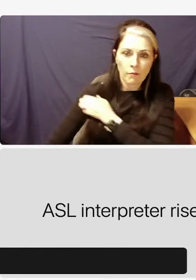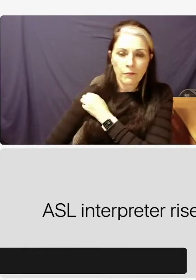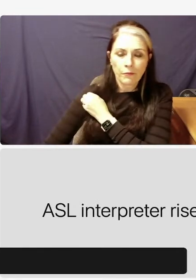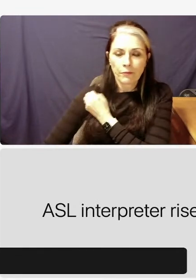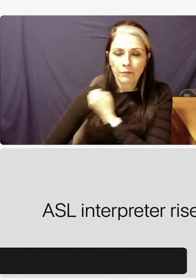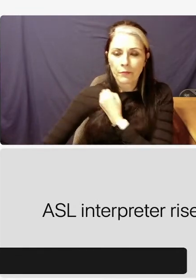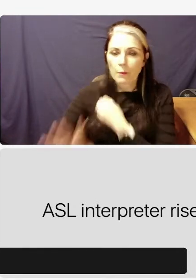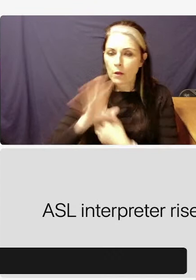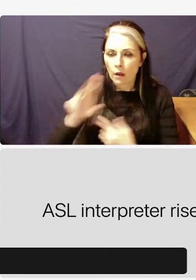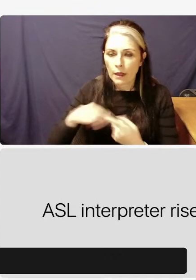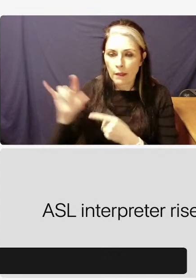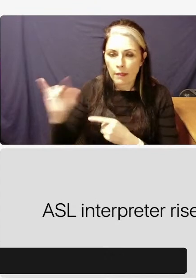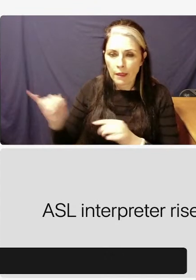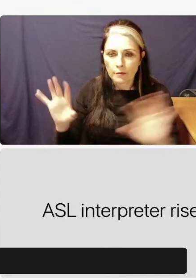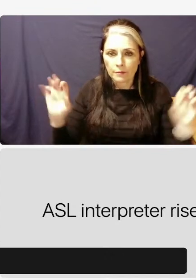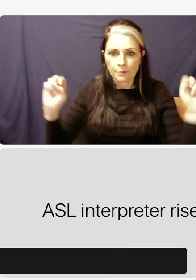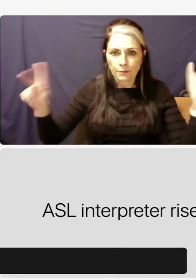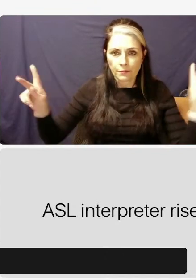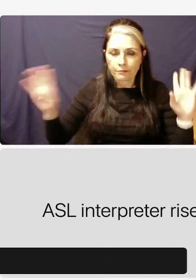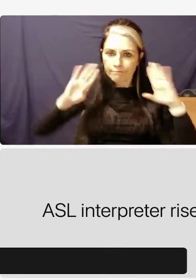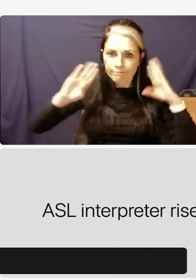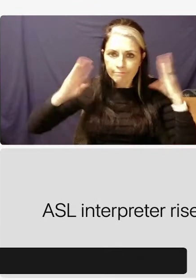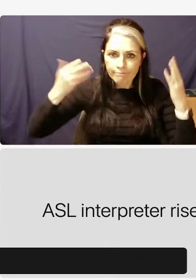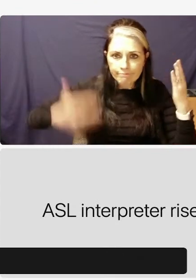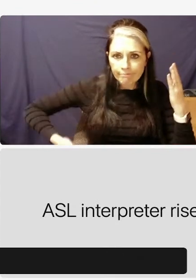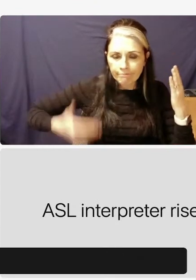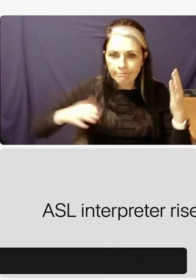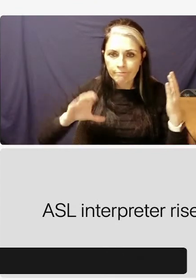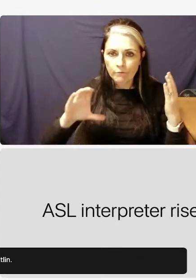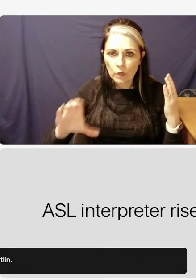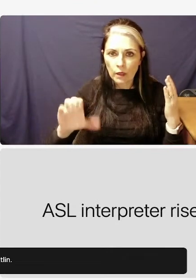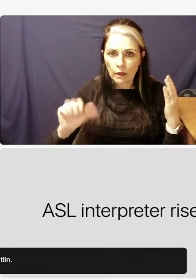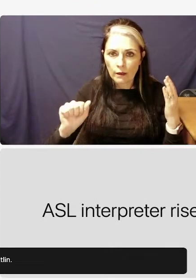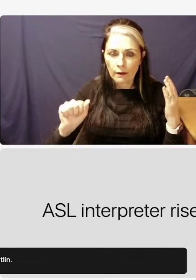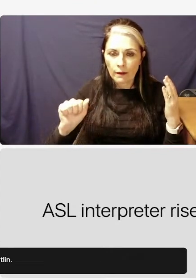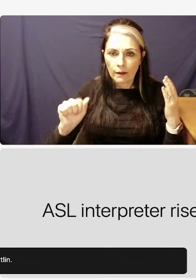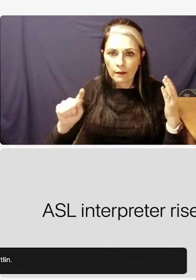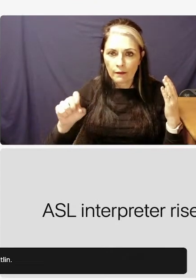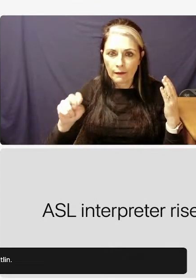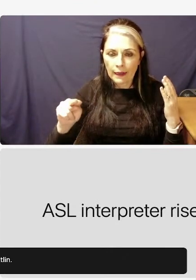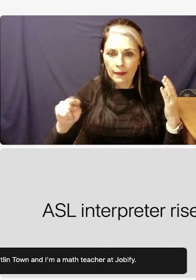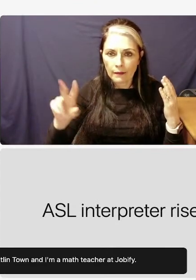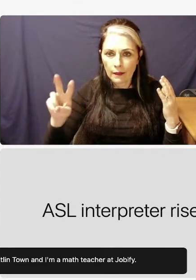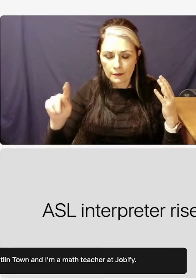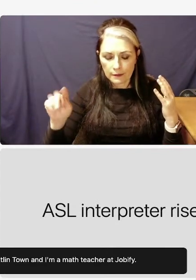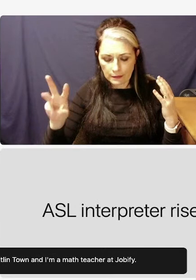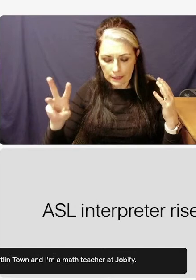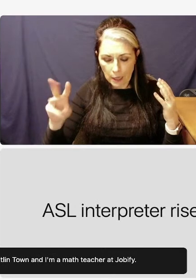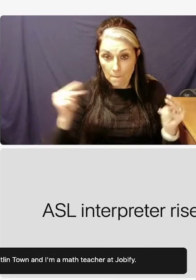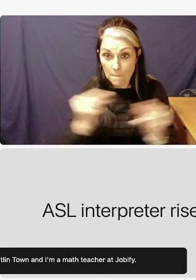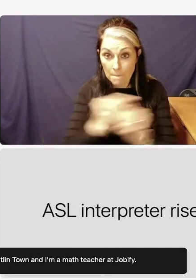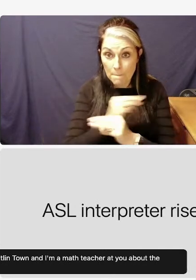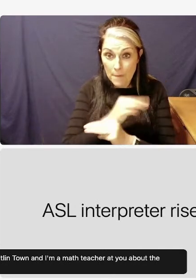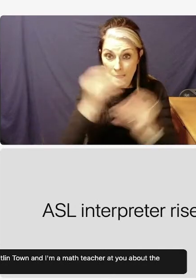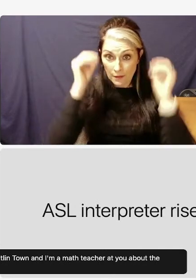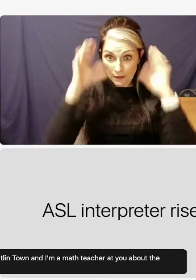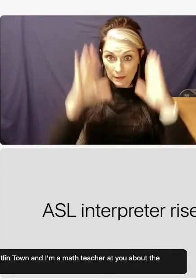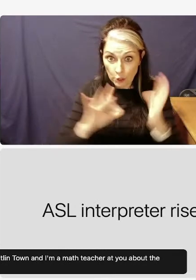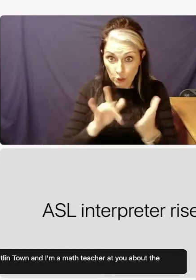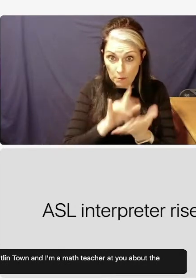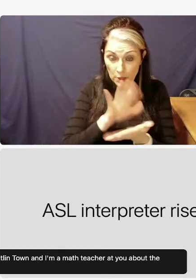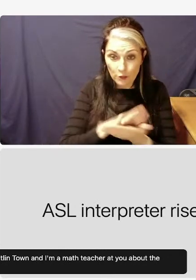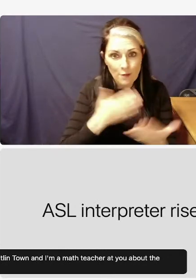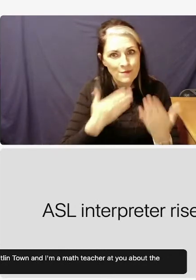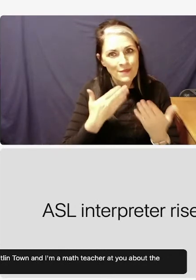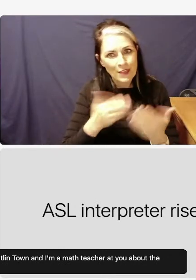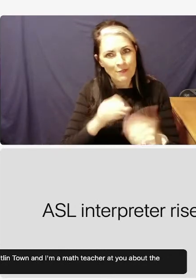okay all right so good evening my name is caitlin towne and i'm a math teacher at jobacca middle school i would like to start off by saying how thankful i am to work